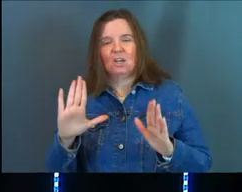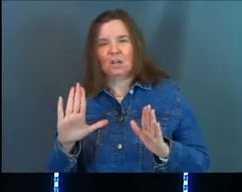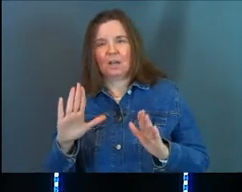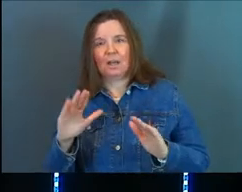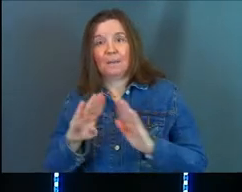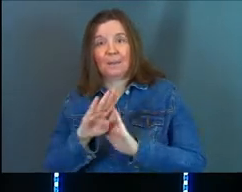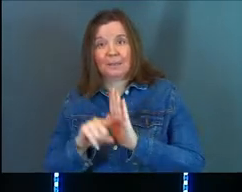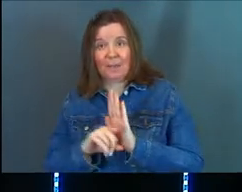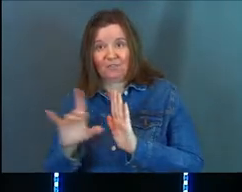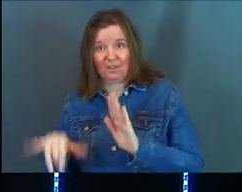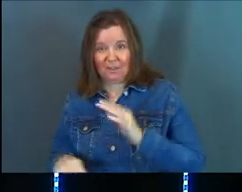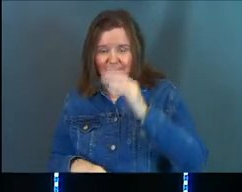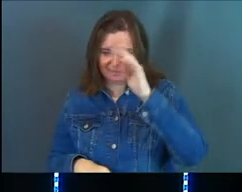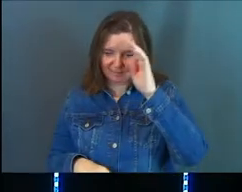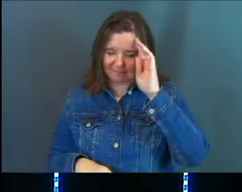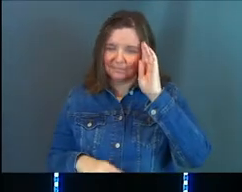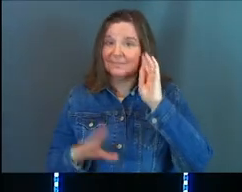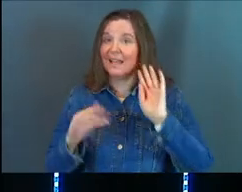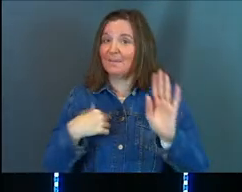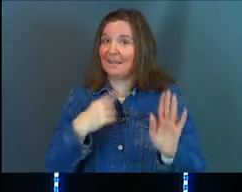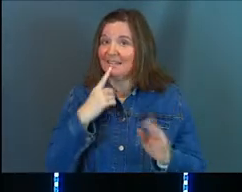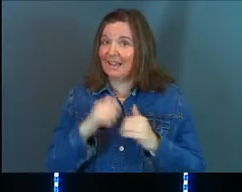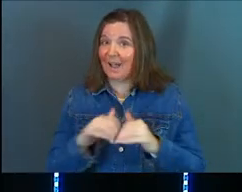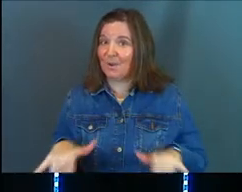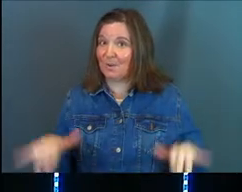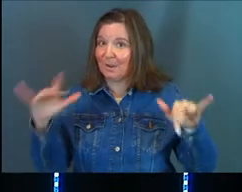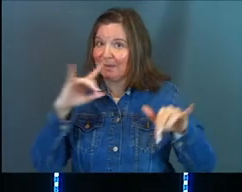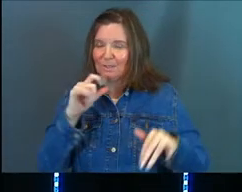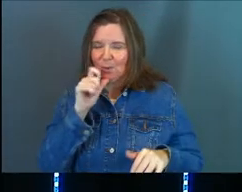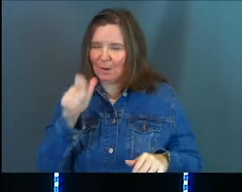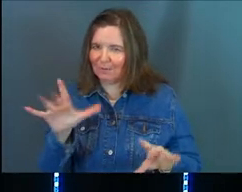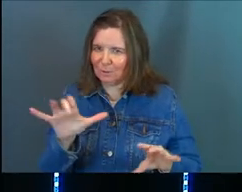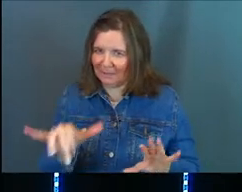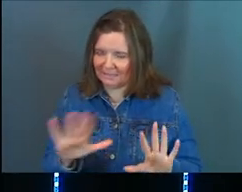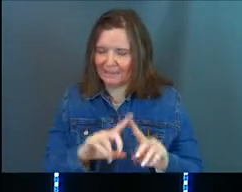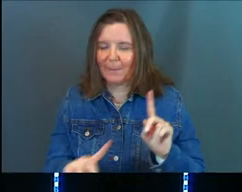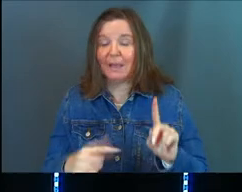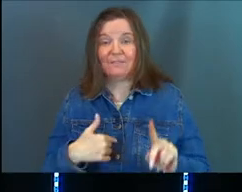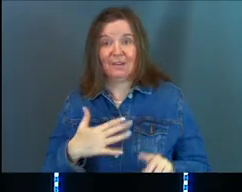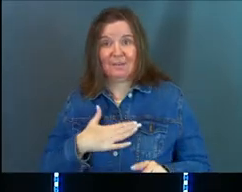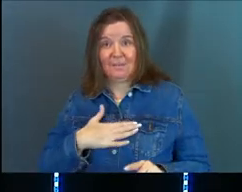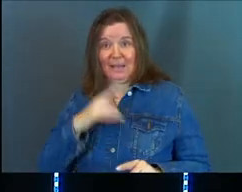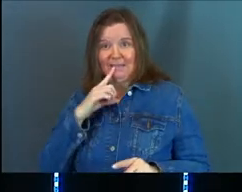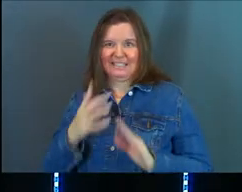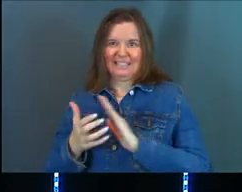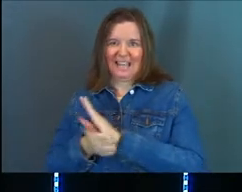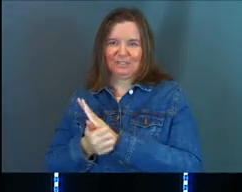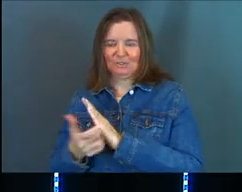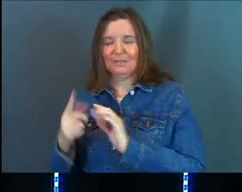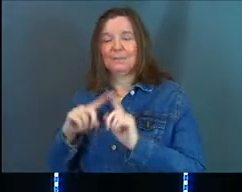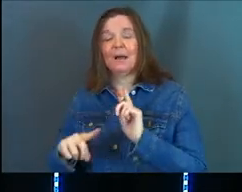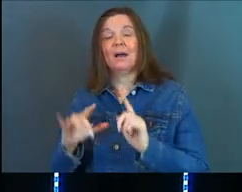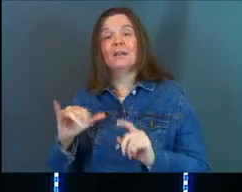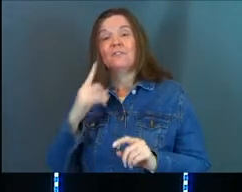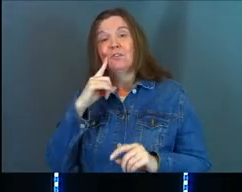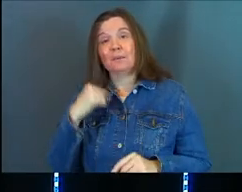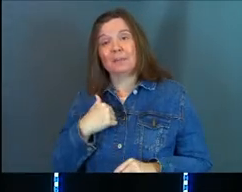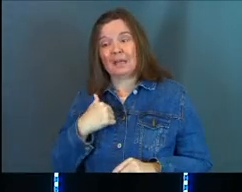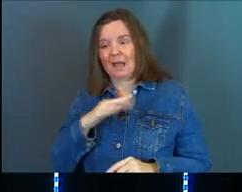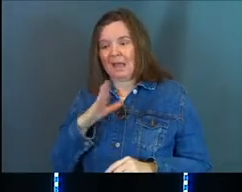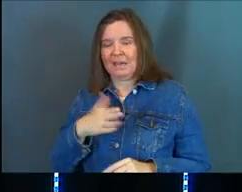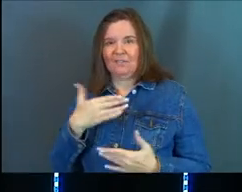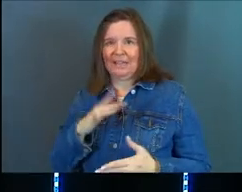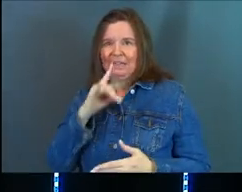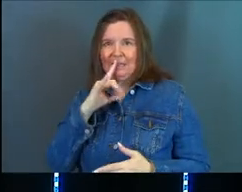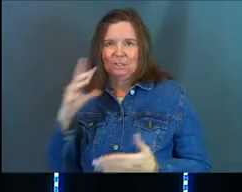Here's the background on that. Now, I'm going to tell you how I raise my kids. You don't have to do this, all right? This is extra. But, like, for me, I